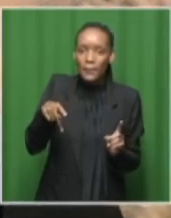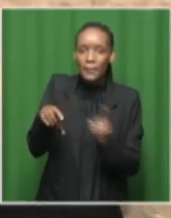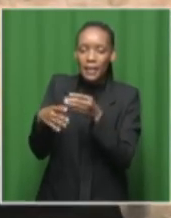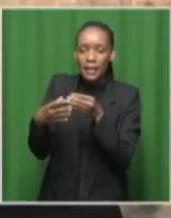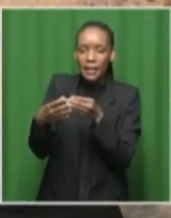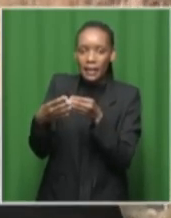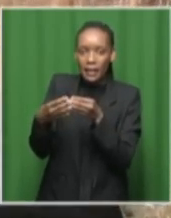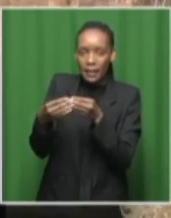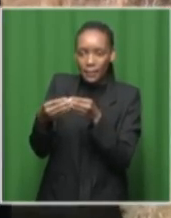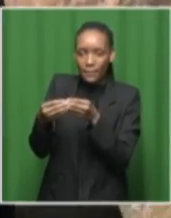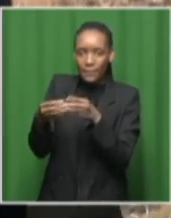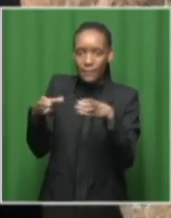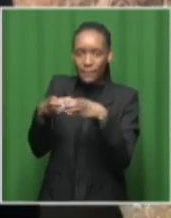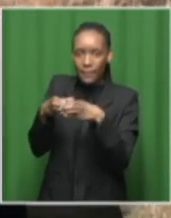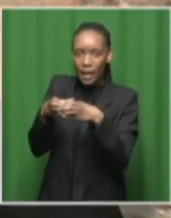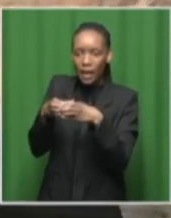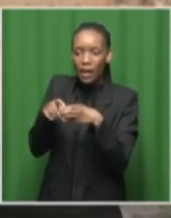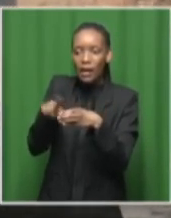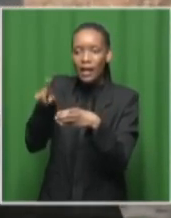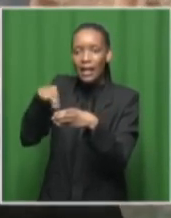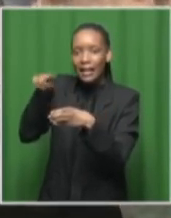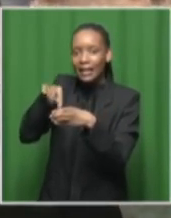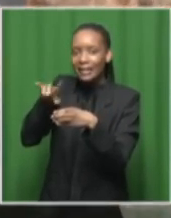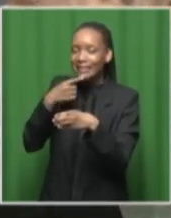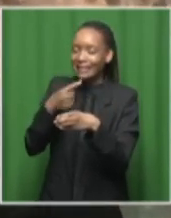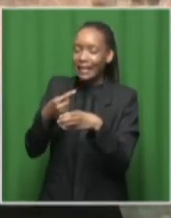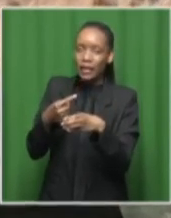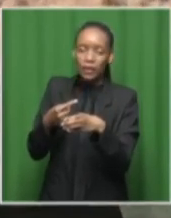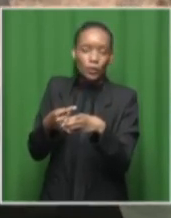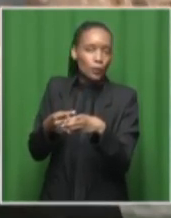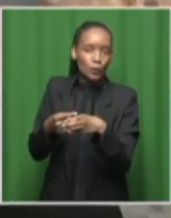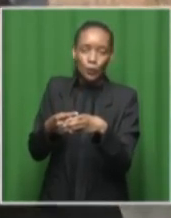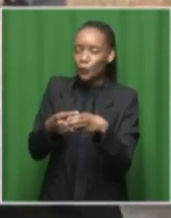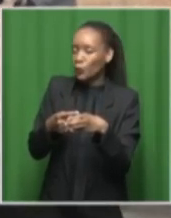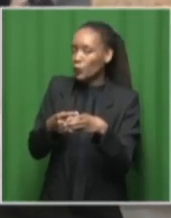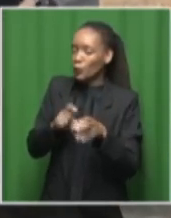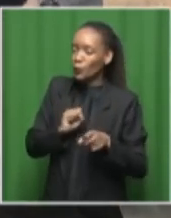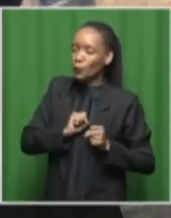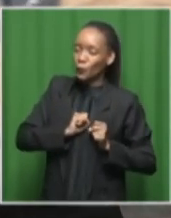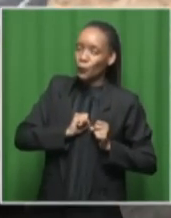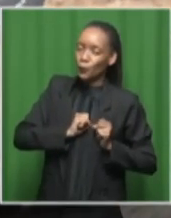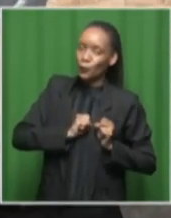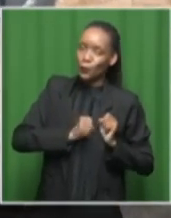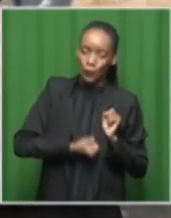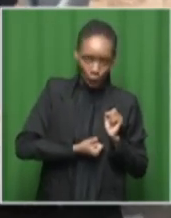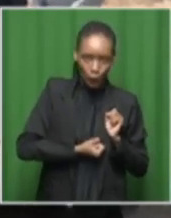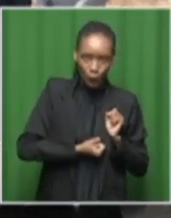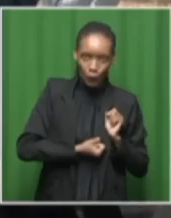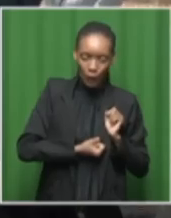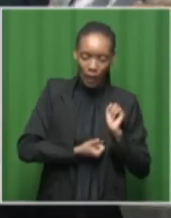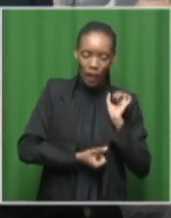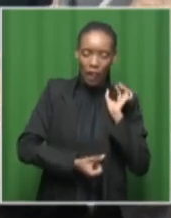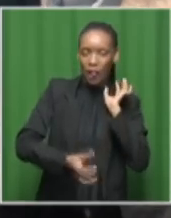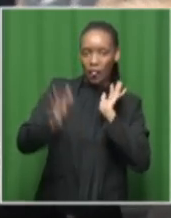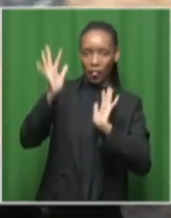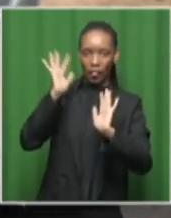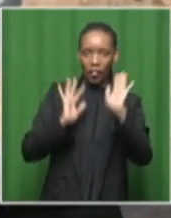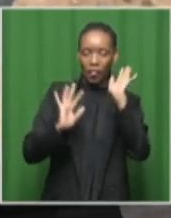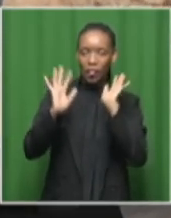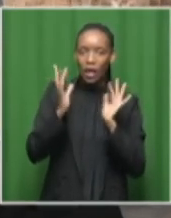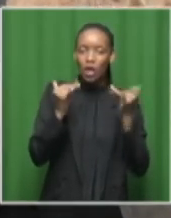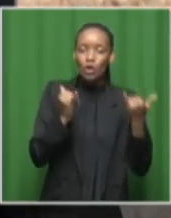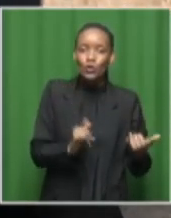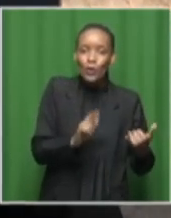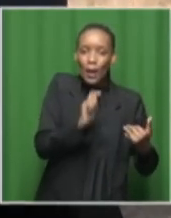much devastated by the news of his passing. Early this morning, we got that shocking news of his